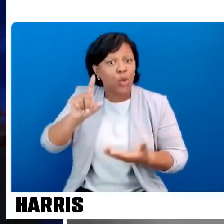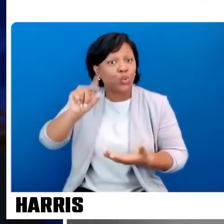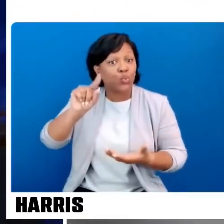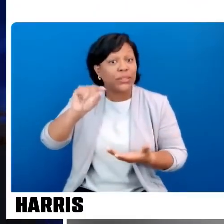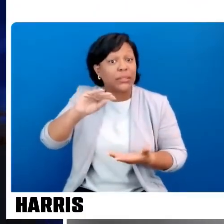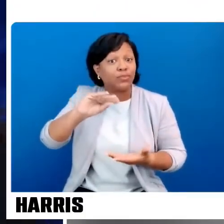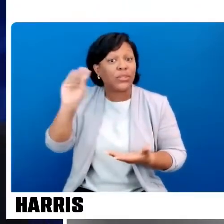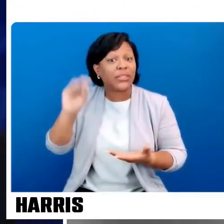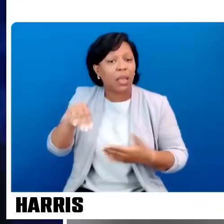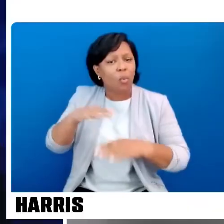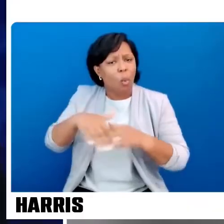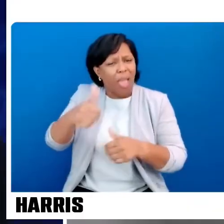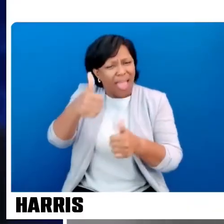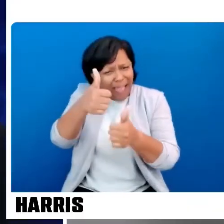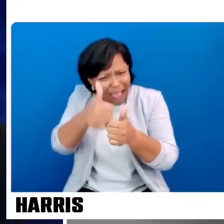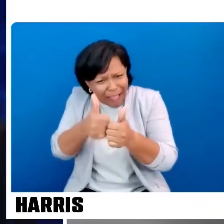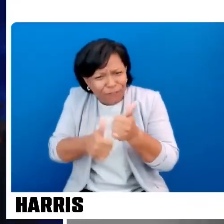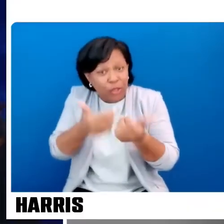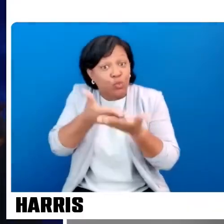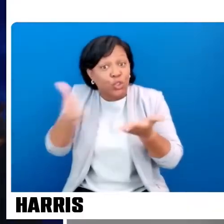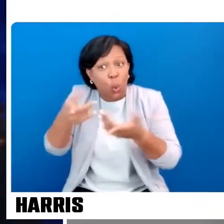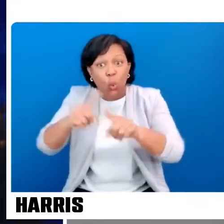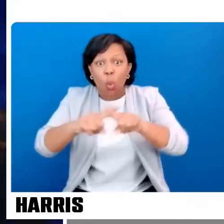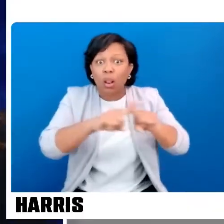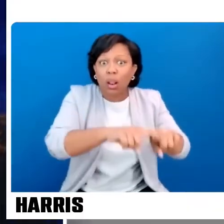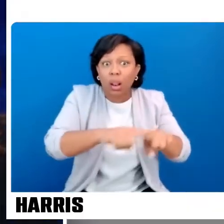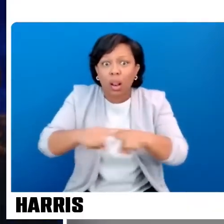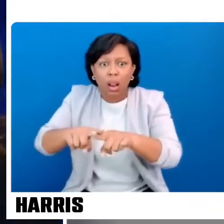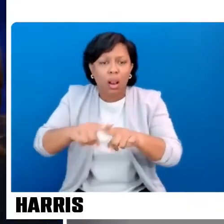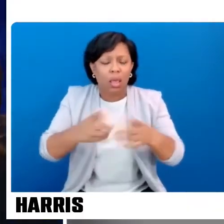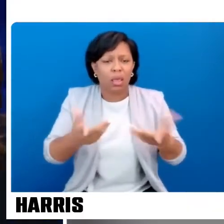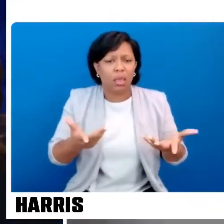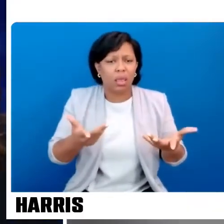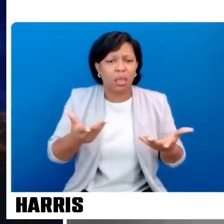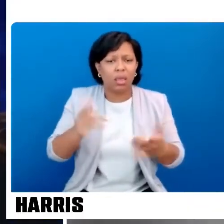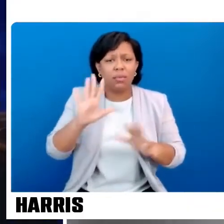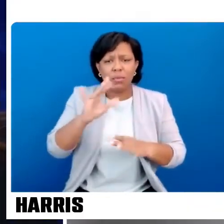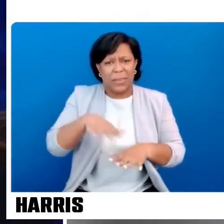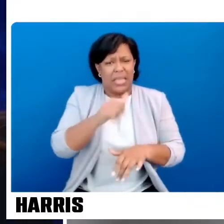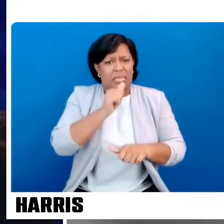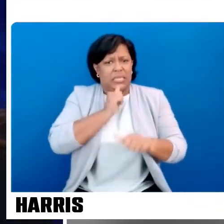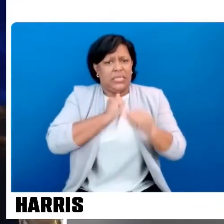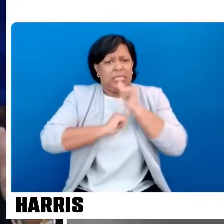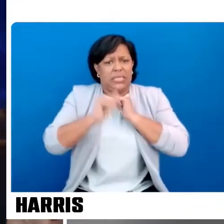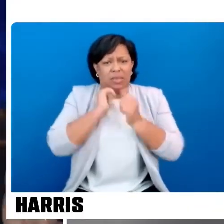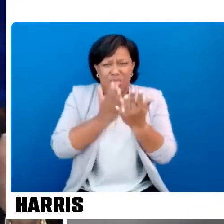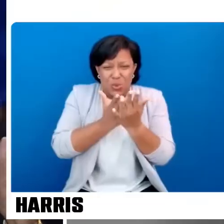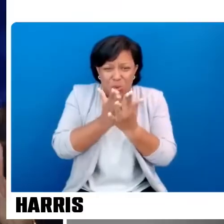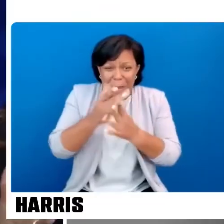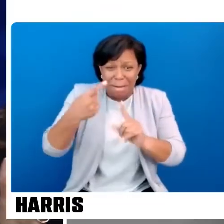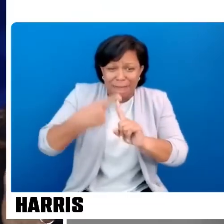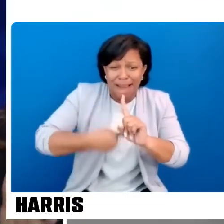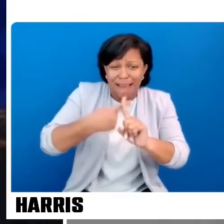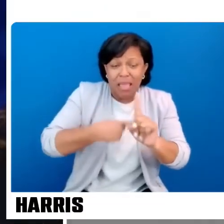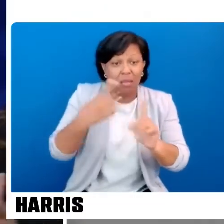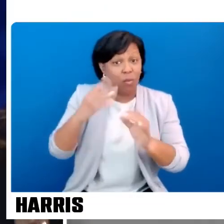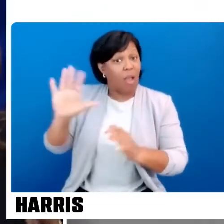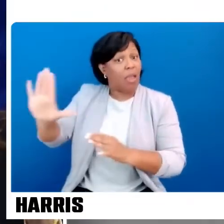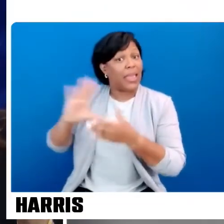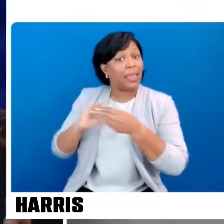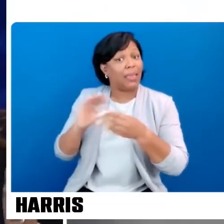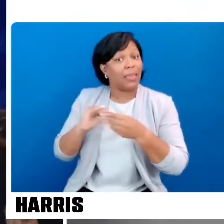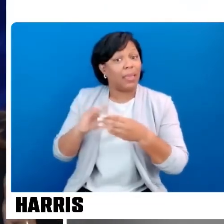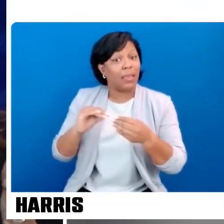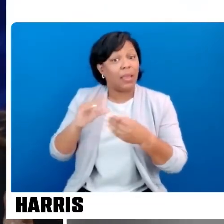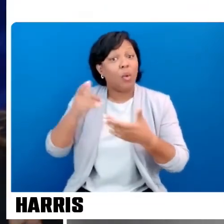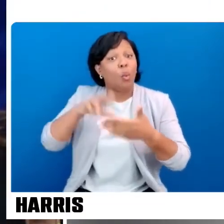get through the month. Economists have said that Trump sales tax would actually result for middle-class families in